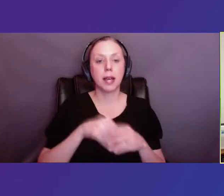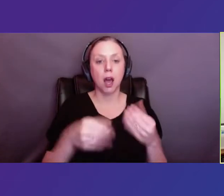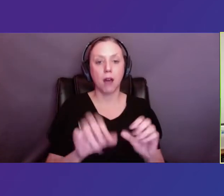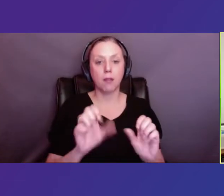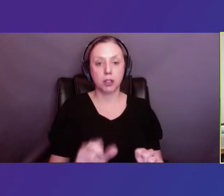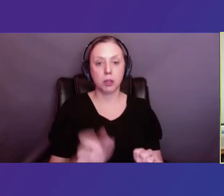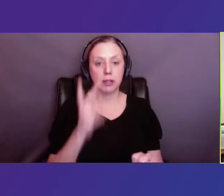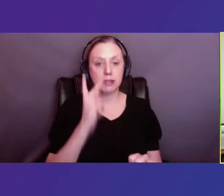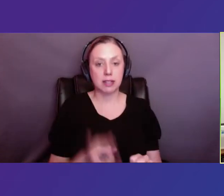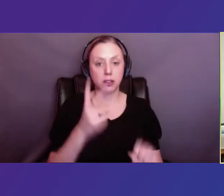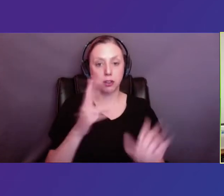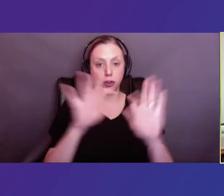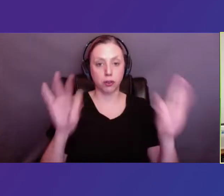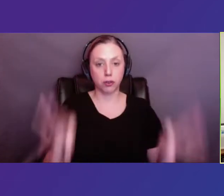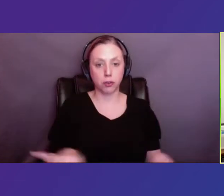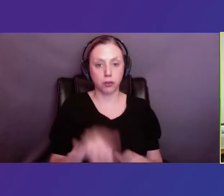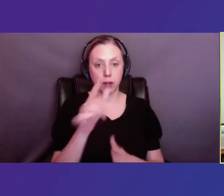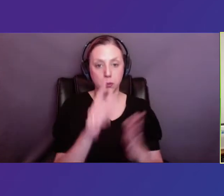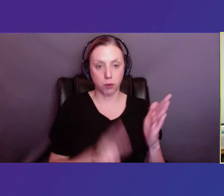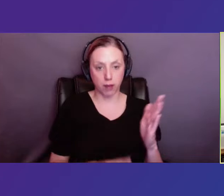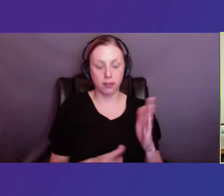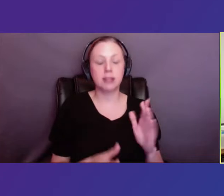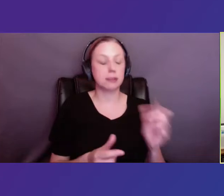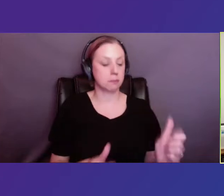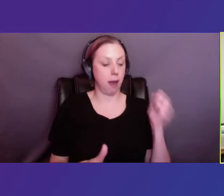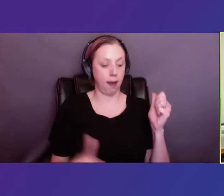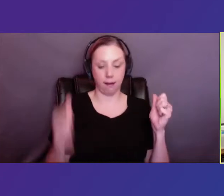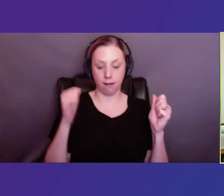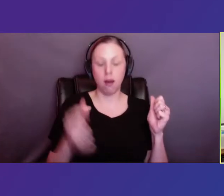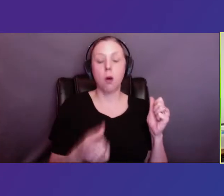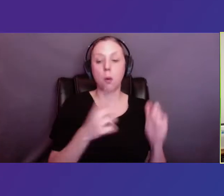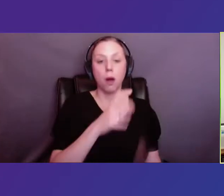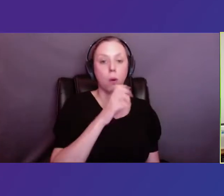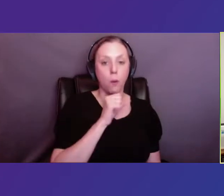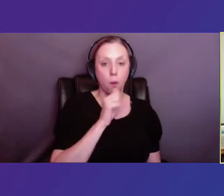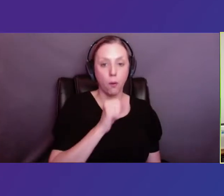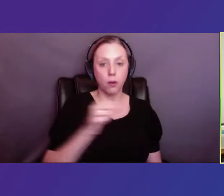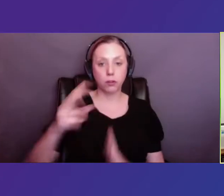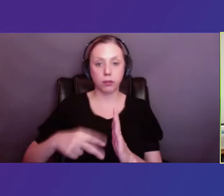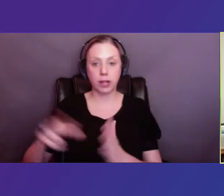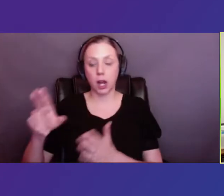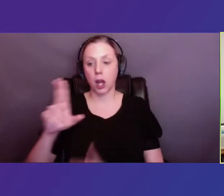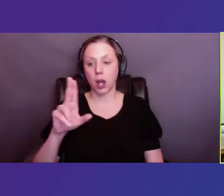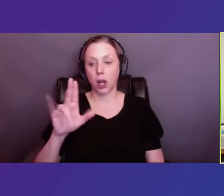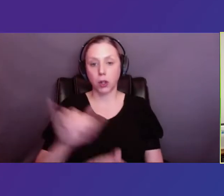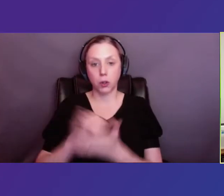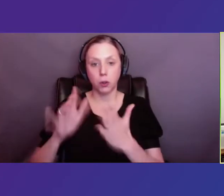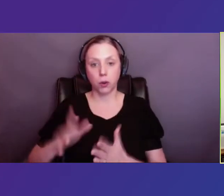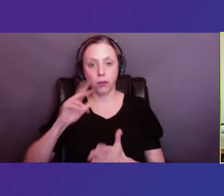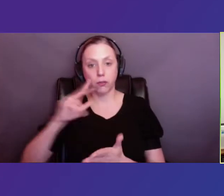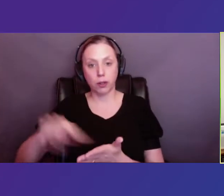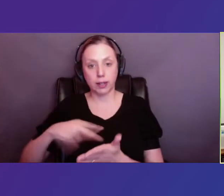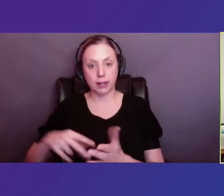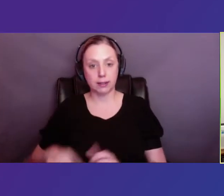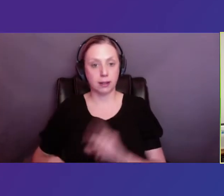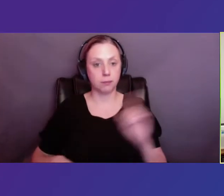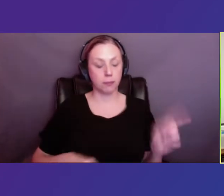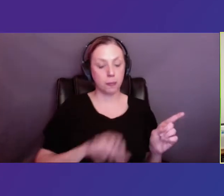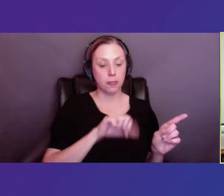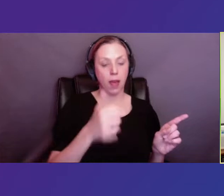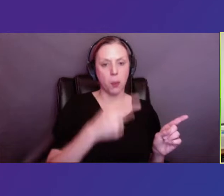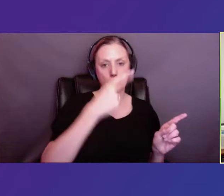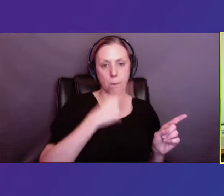see two framed graphics. One in orange that reads New Yorkers for Dance, and another in magenta which